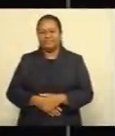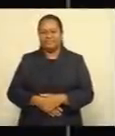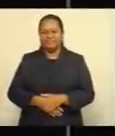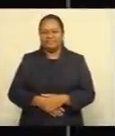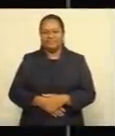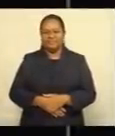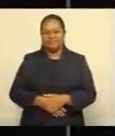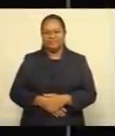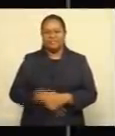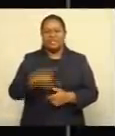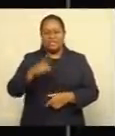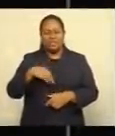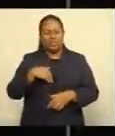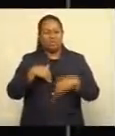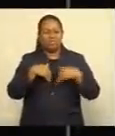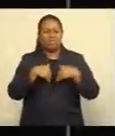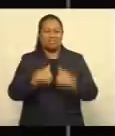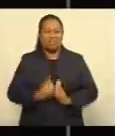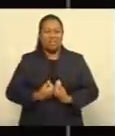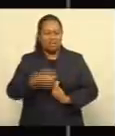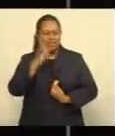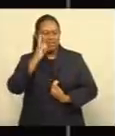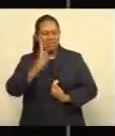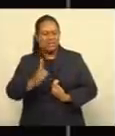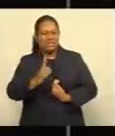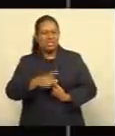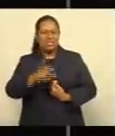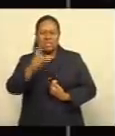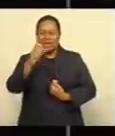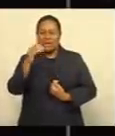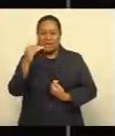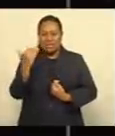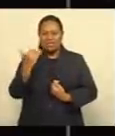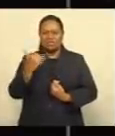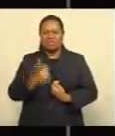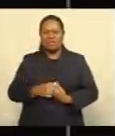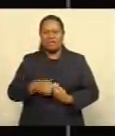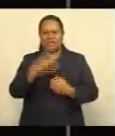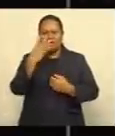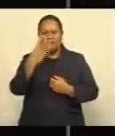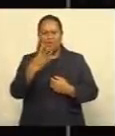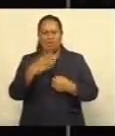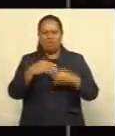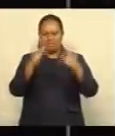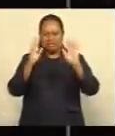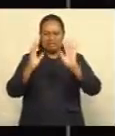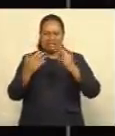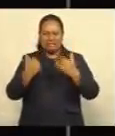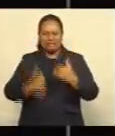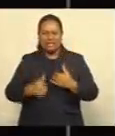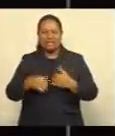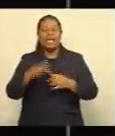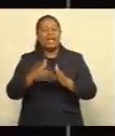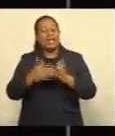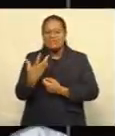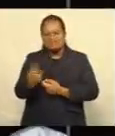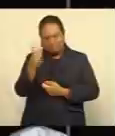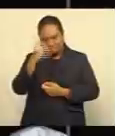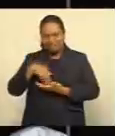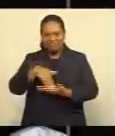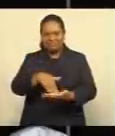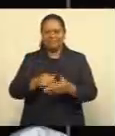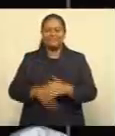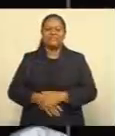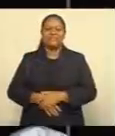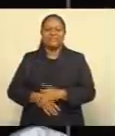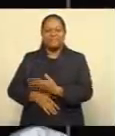And do you get tired of looking at the four walls of classrooms? Some students of a Spanish school have taken the classroom to the beach. And